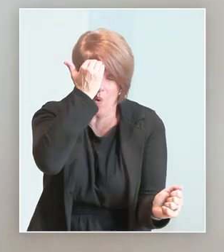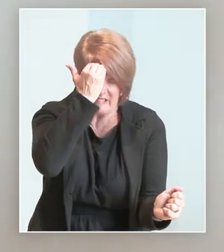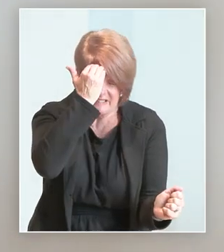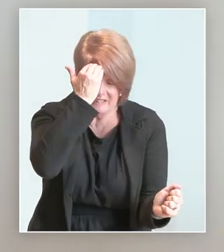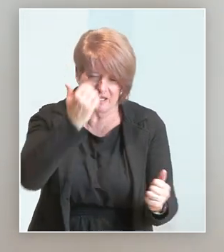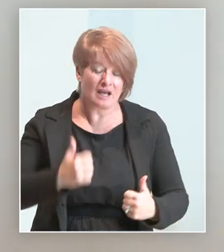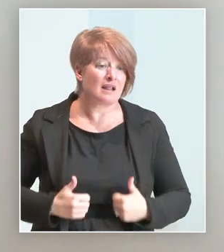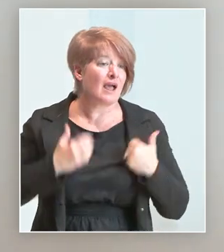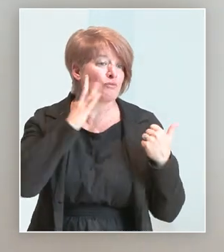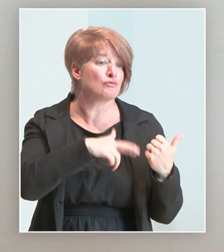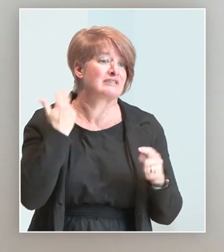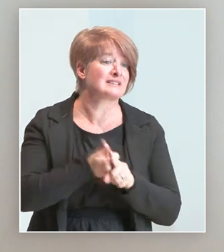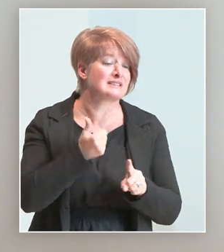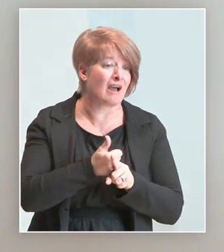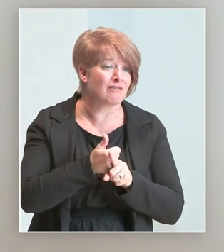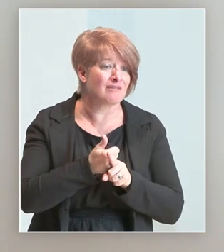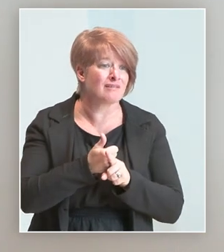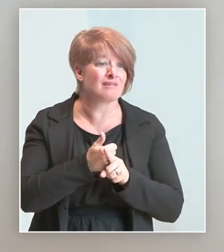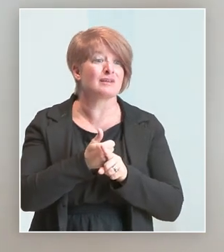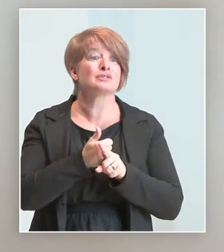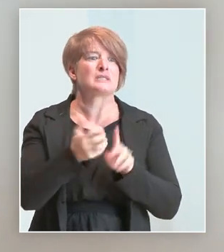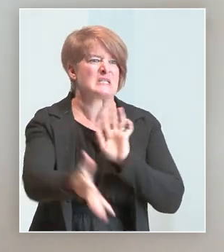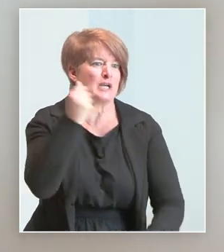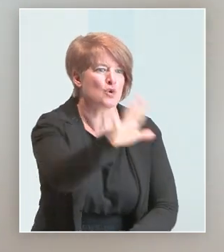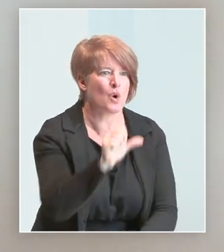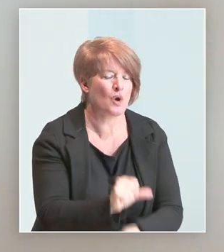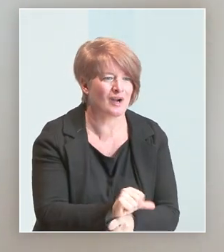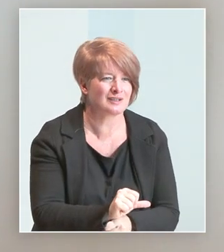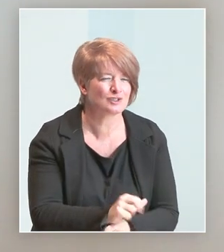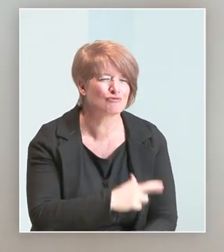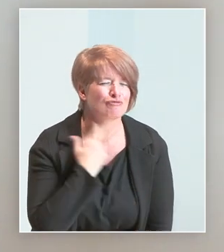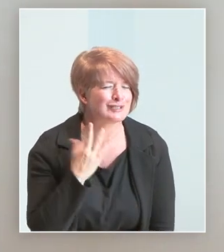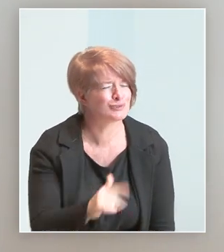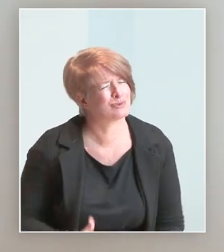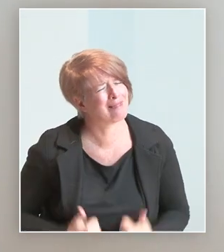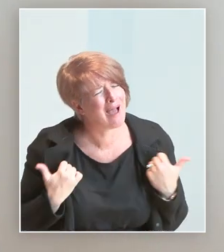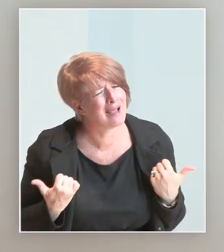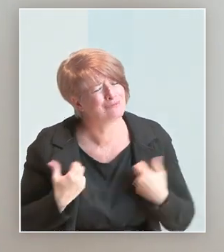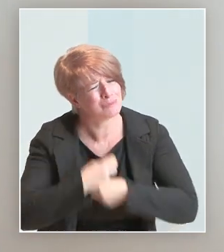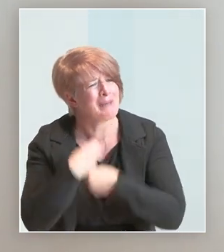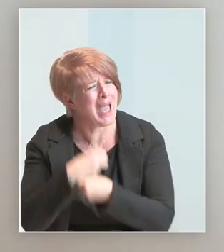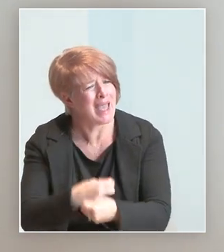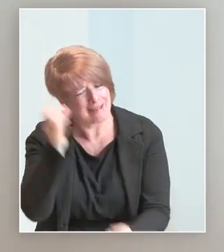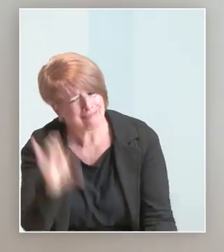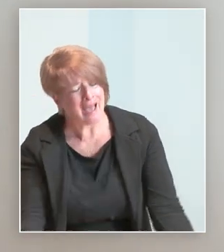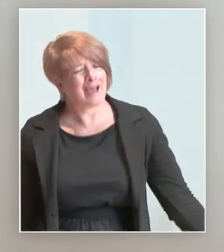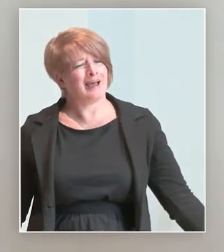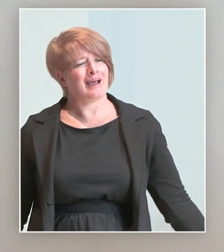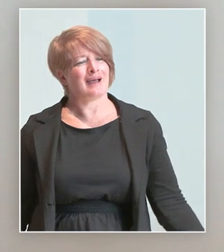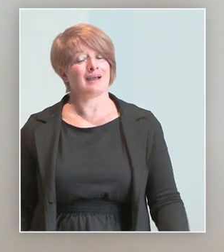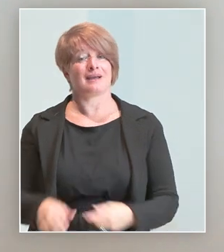life will risk itself to get to your work one day. Thus, risk your life in the making of it.